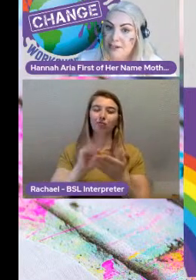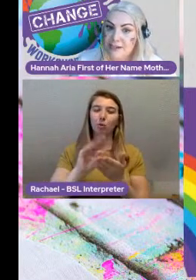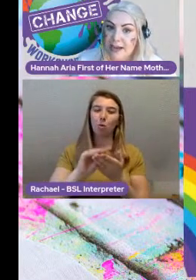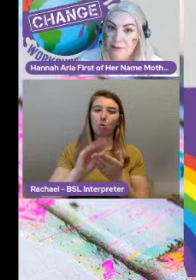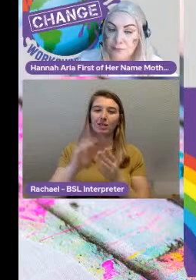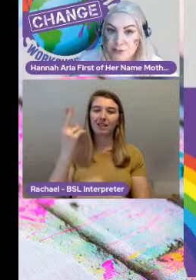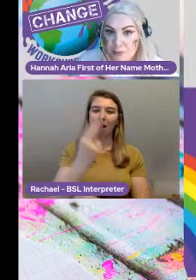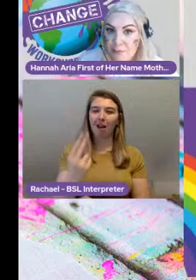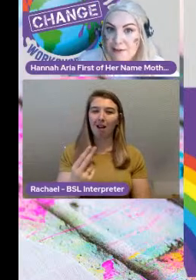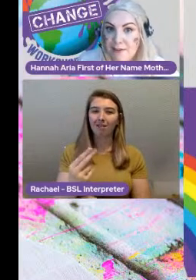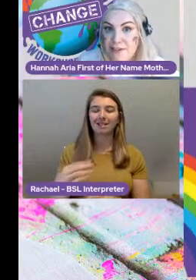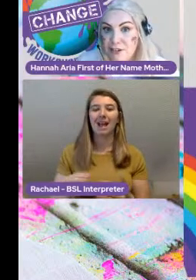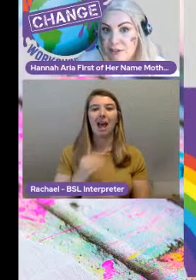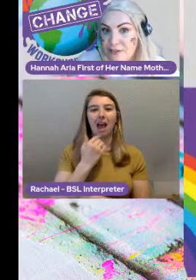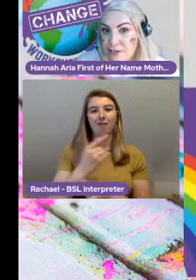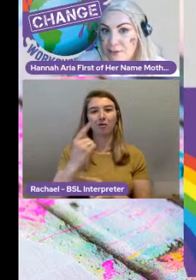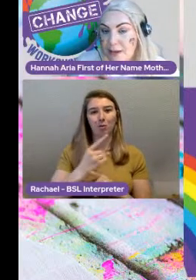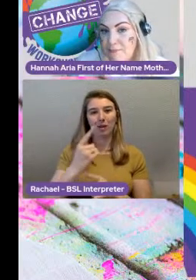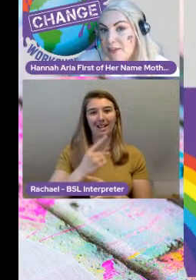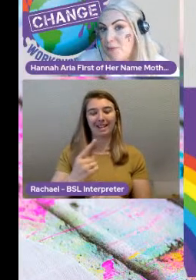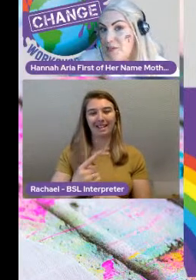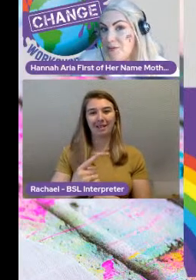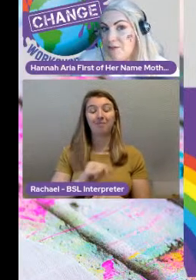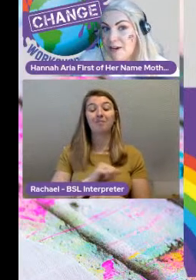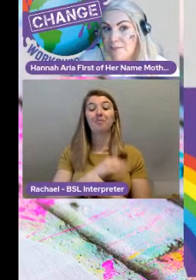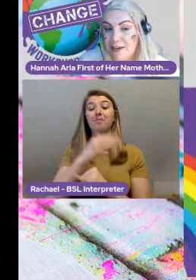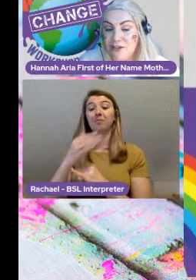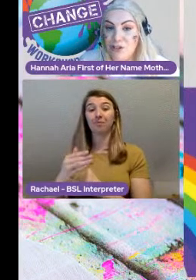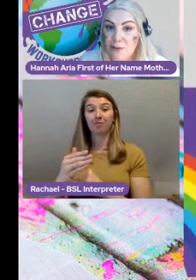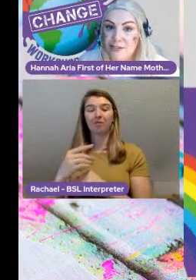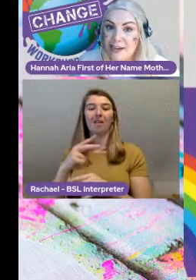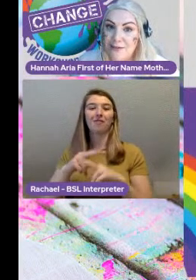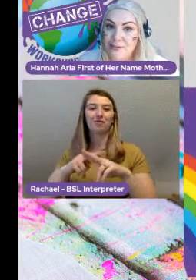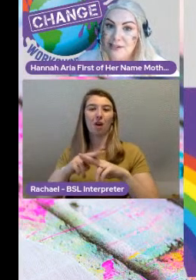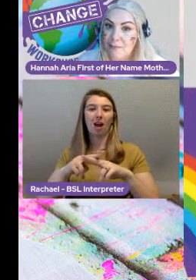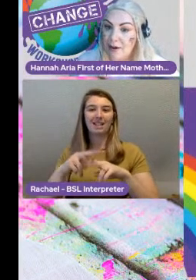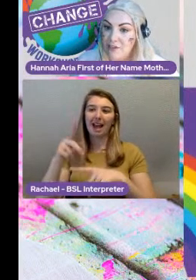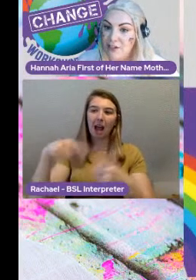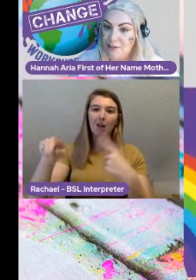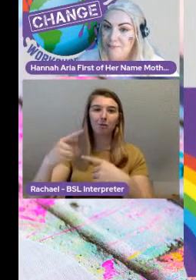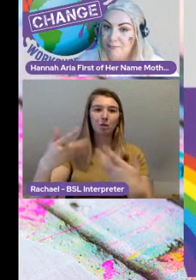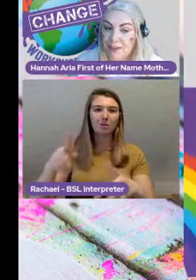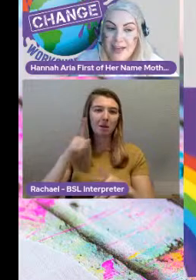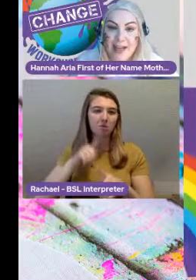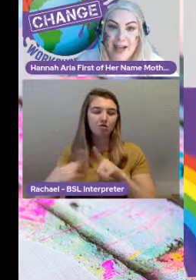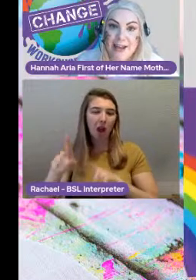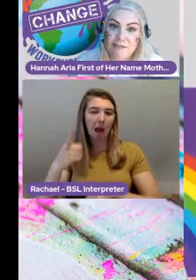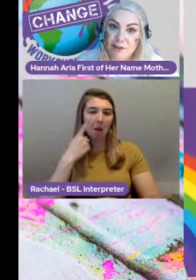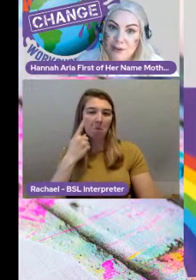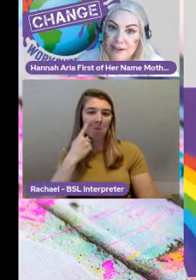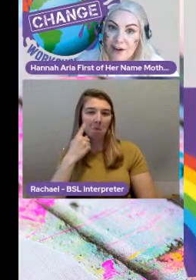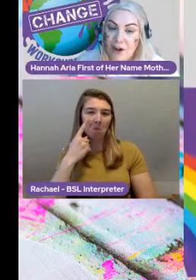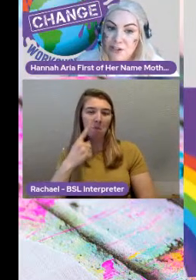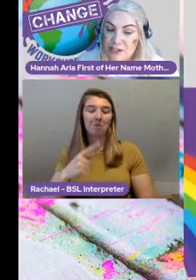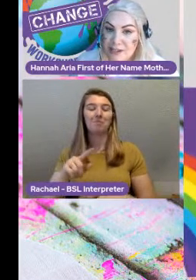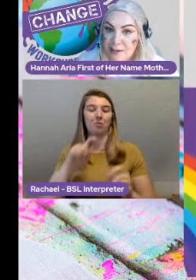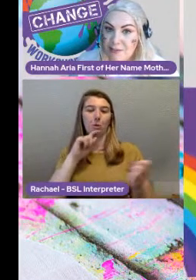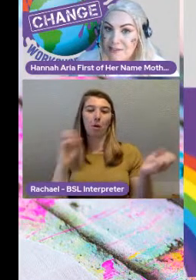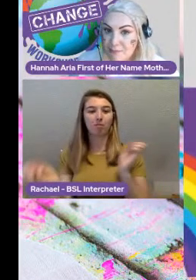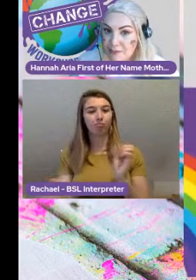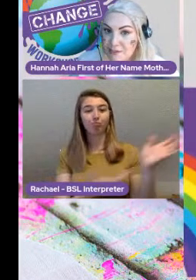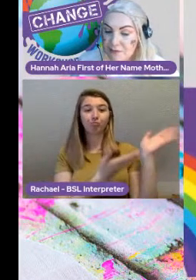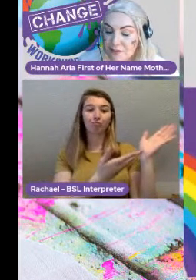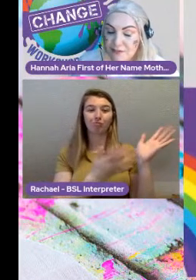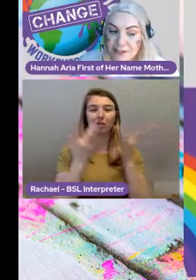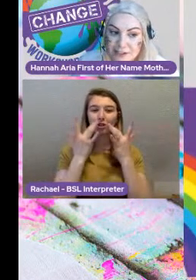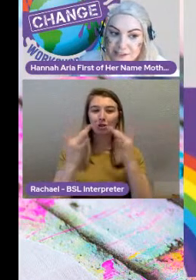then on a Friday, once people have had a chance to do it, we do a great big show and tell celebration. And every week I dress up